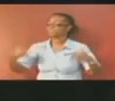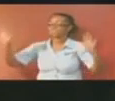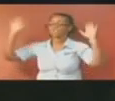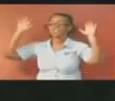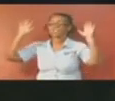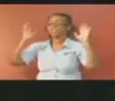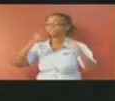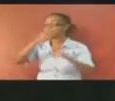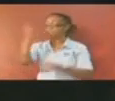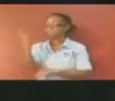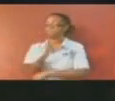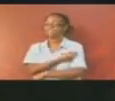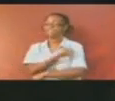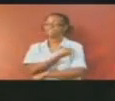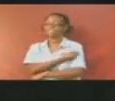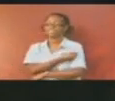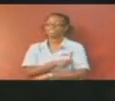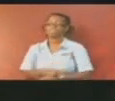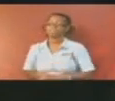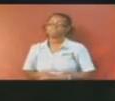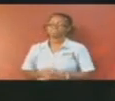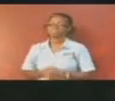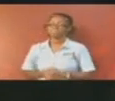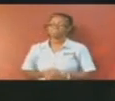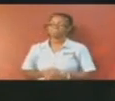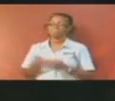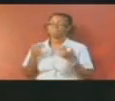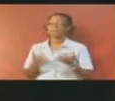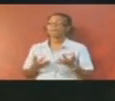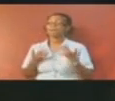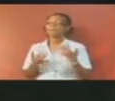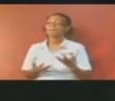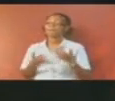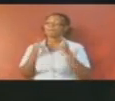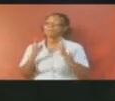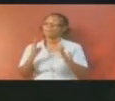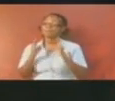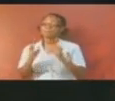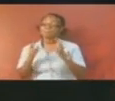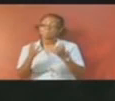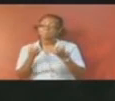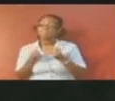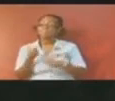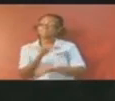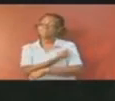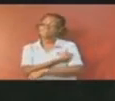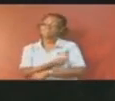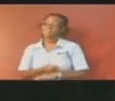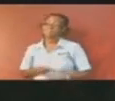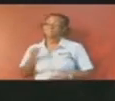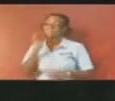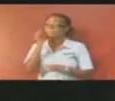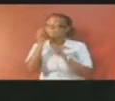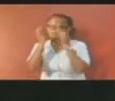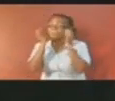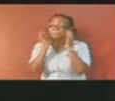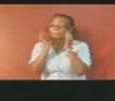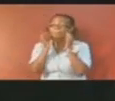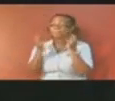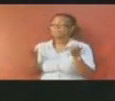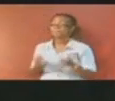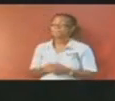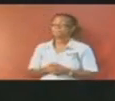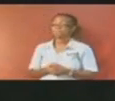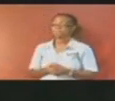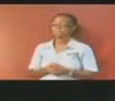world anxiously awaited a vaccine at that time. That would have been earlier on in the year. And of course, as we know, the Pfizer vaccine was the first